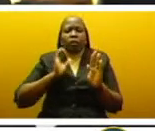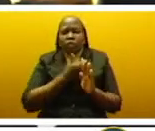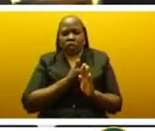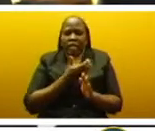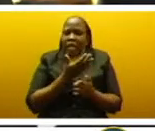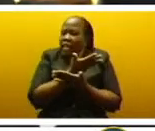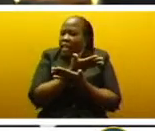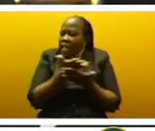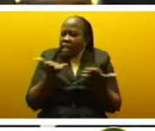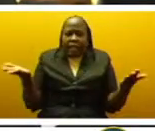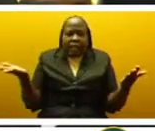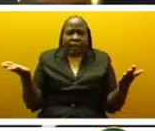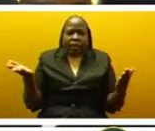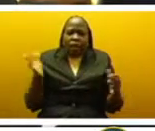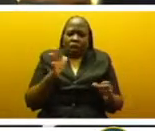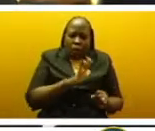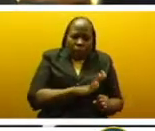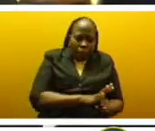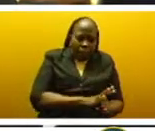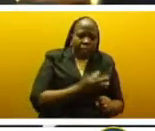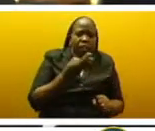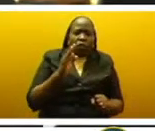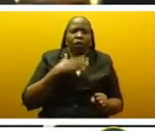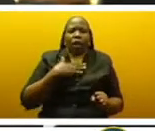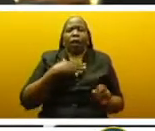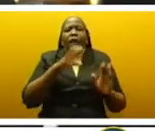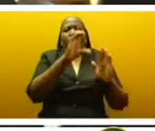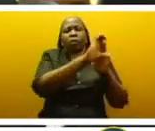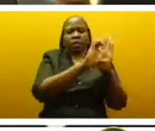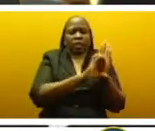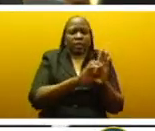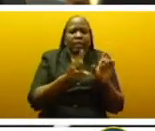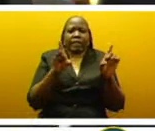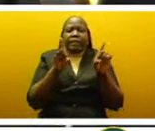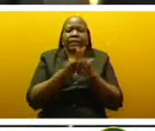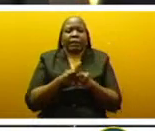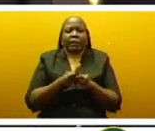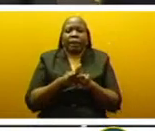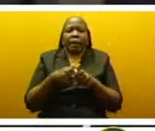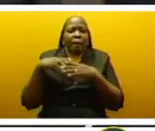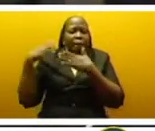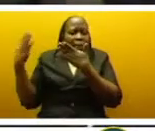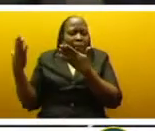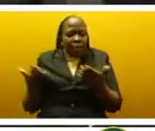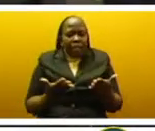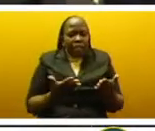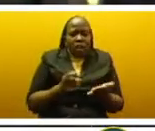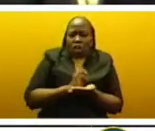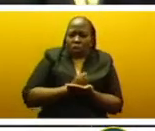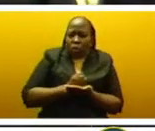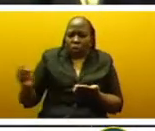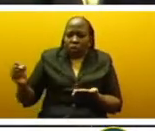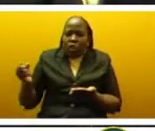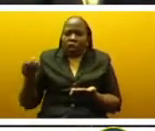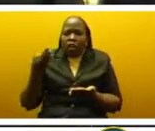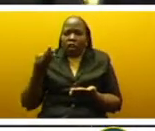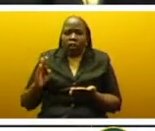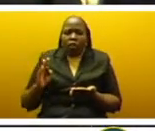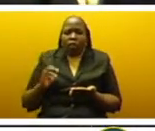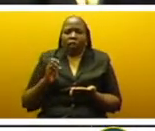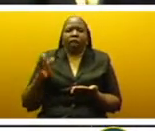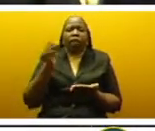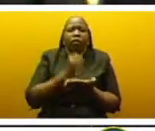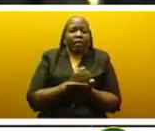any infringement of the Constitution normally would attract consequences of removal, impeachment, because it's